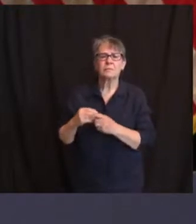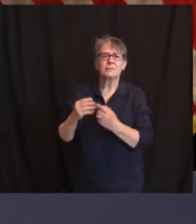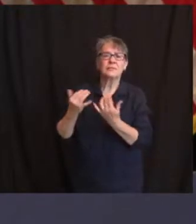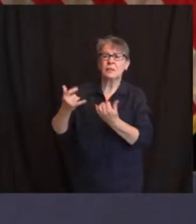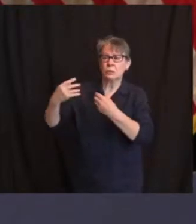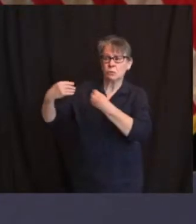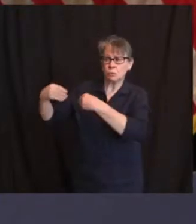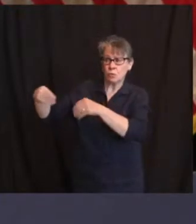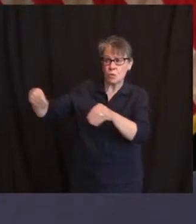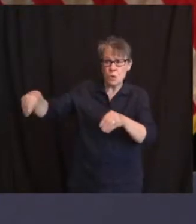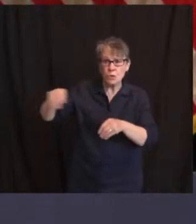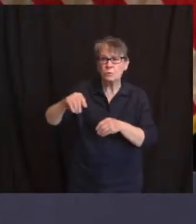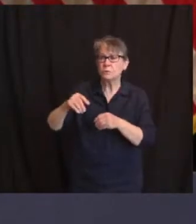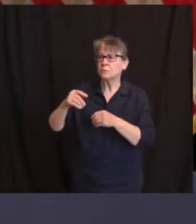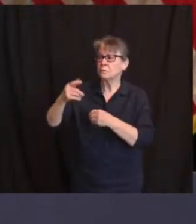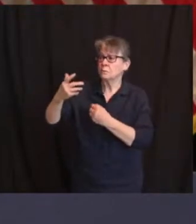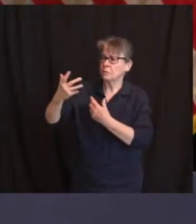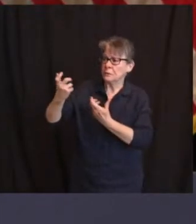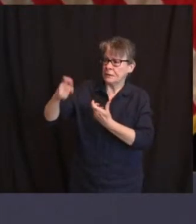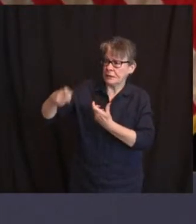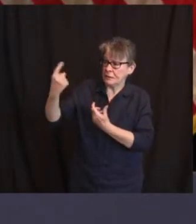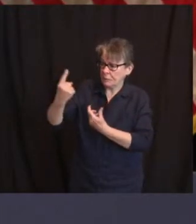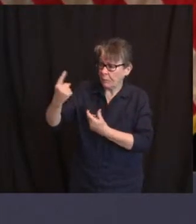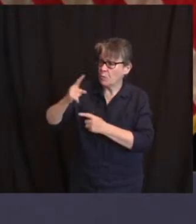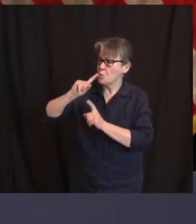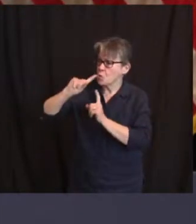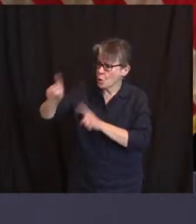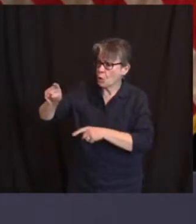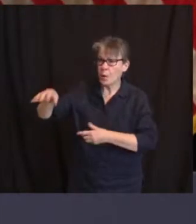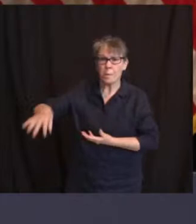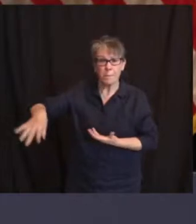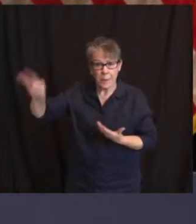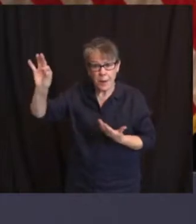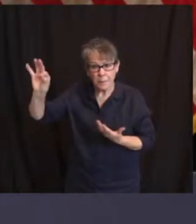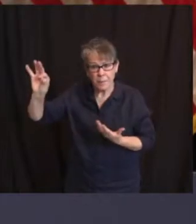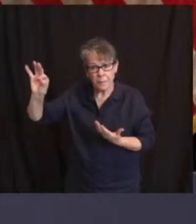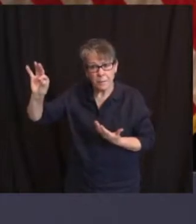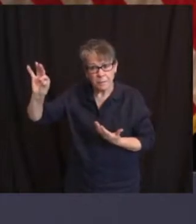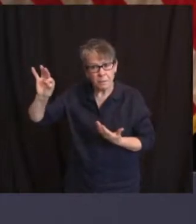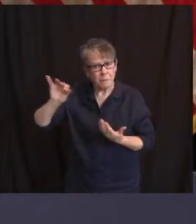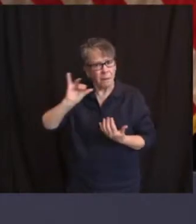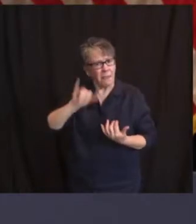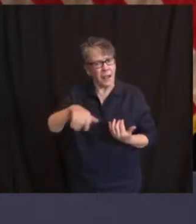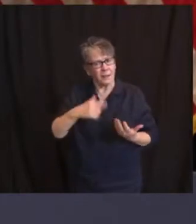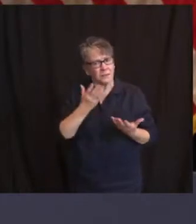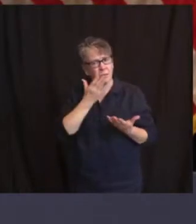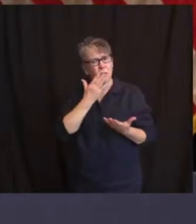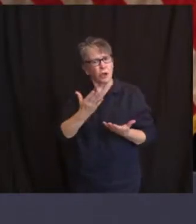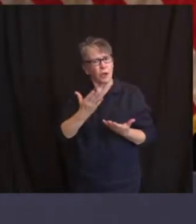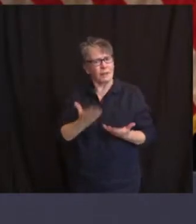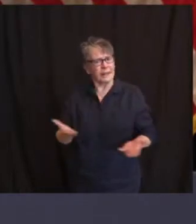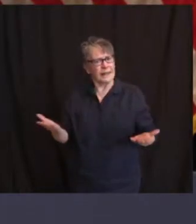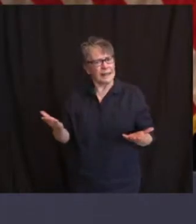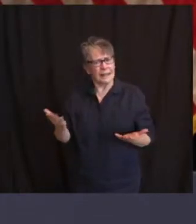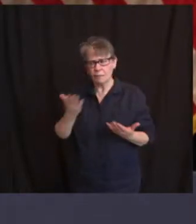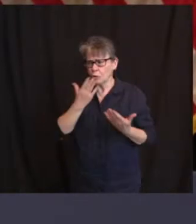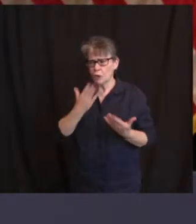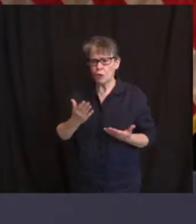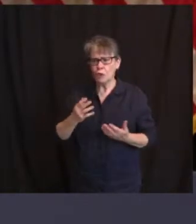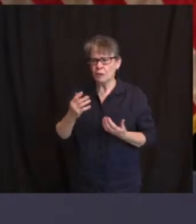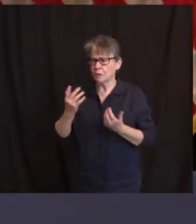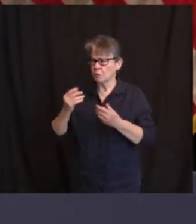able to do this. We're still in a stay-at-home mode. We're still stay at home unless you have to go